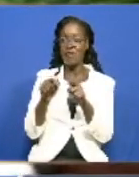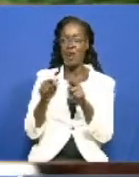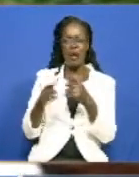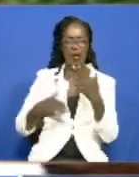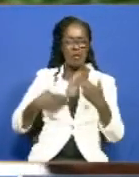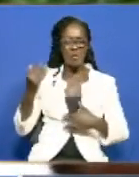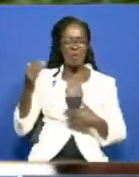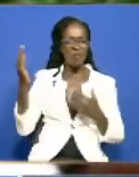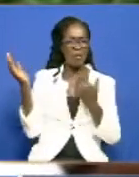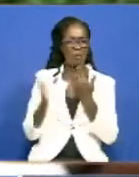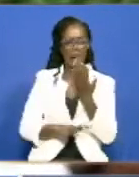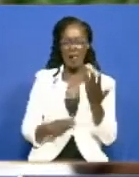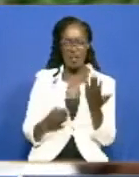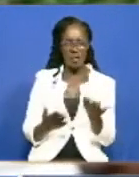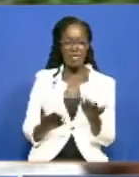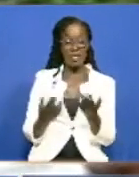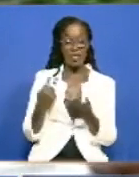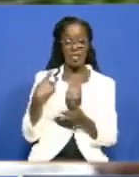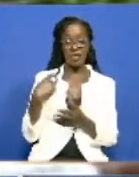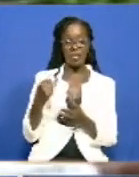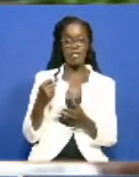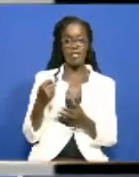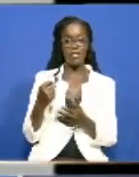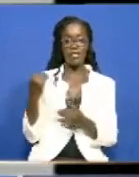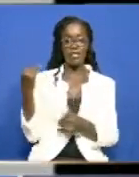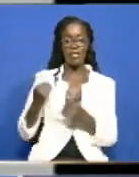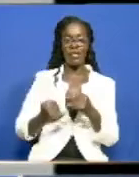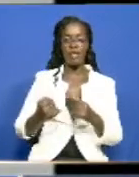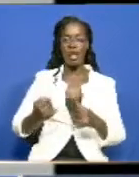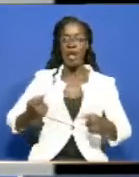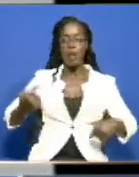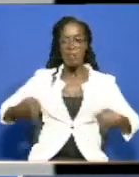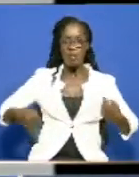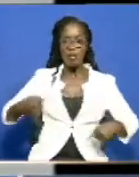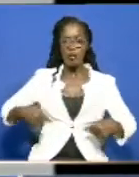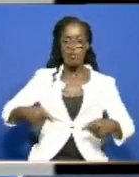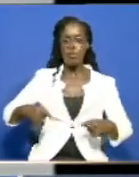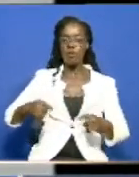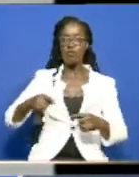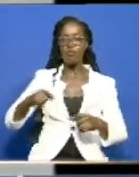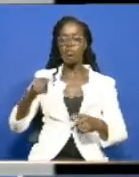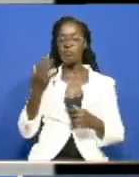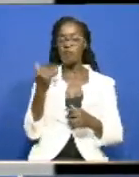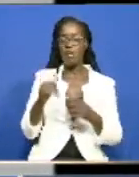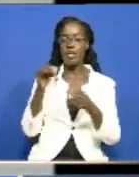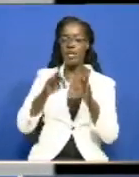misconduct and mischief in the recently concluded Matungu parliamentary mini polls.